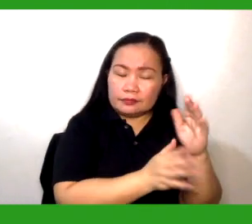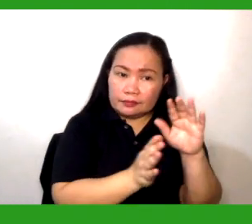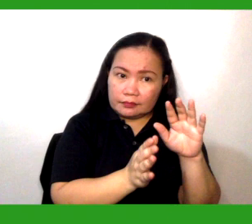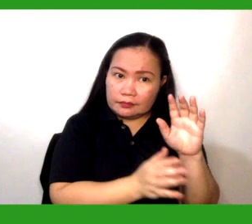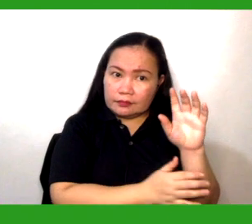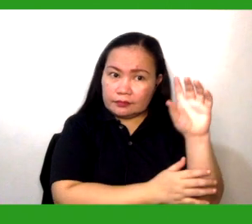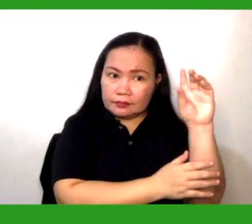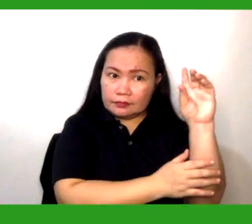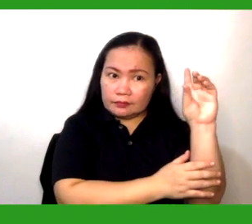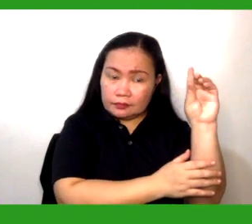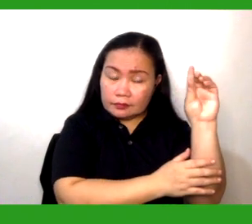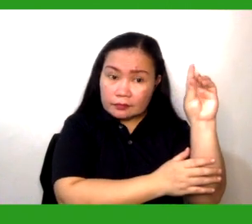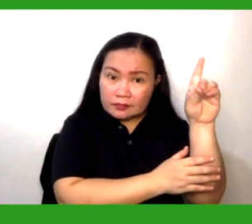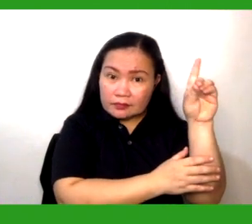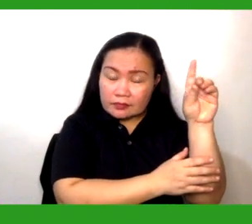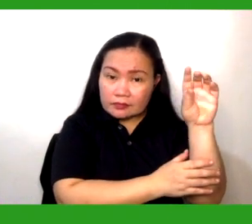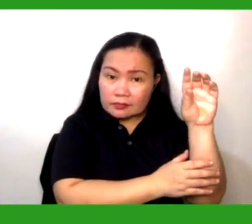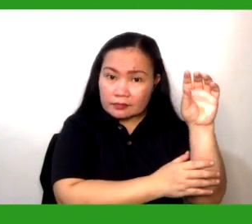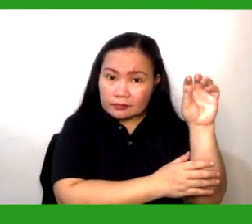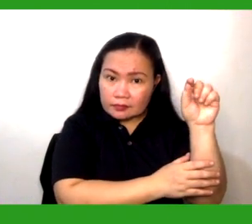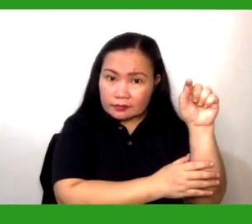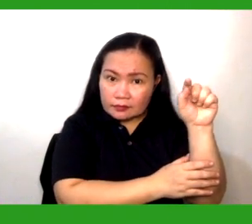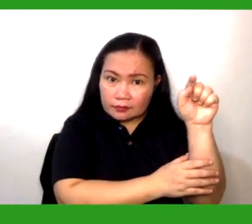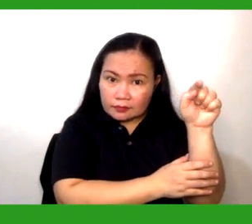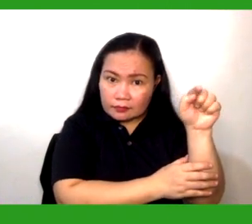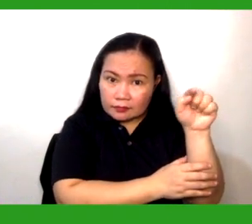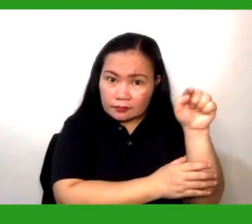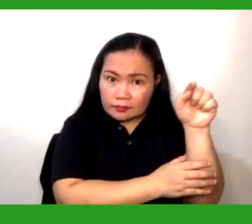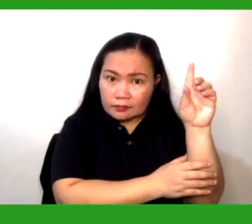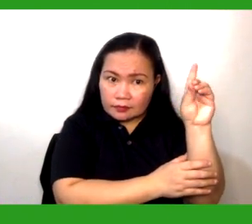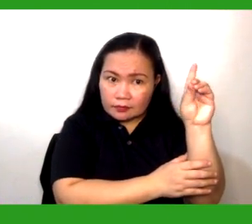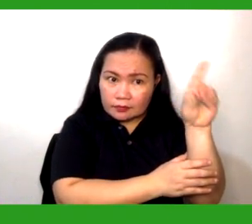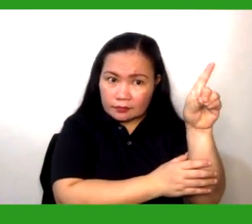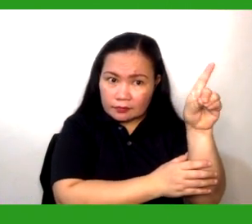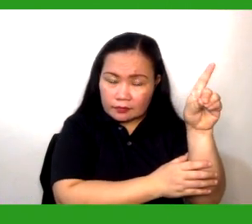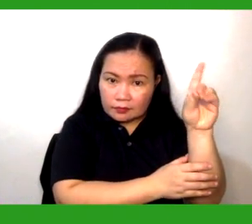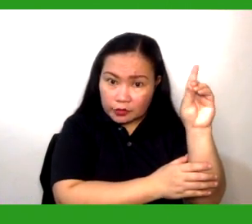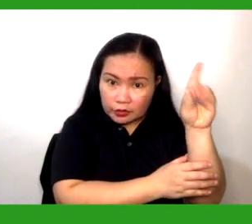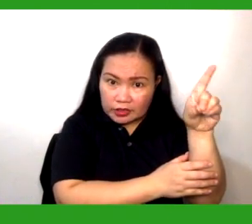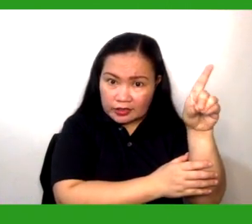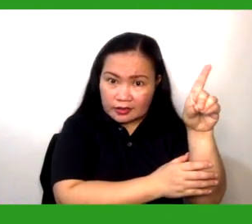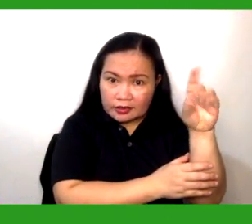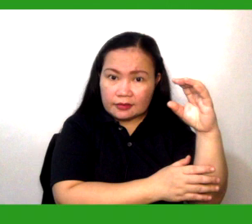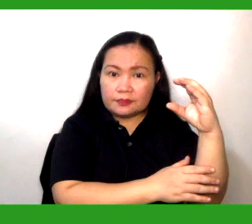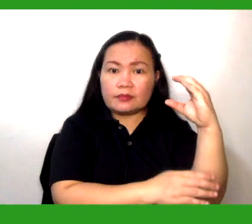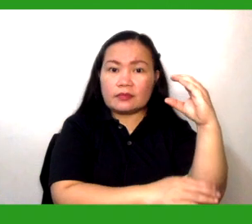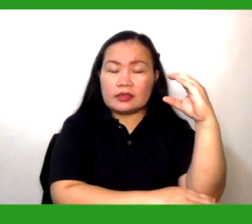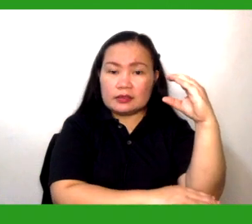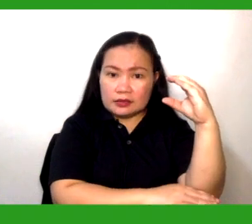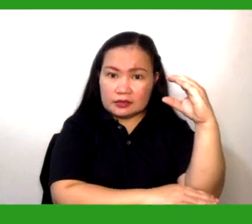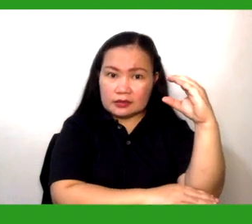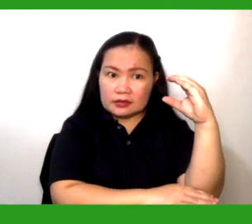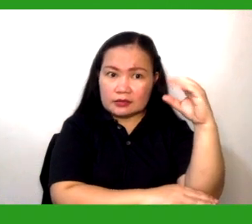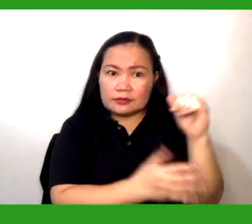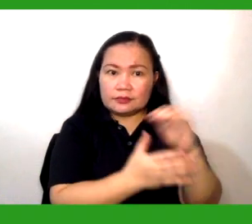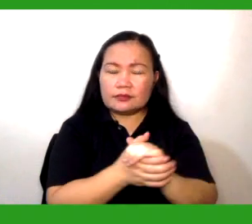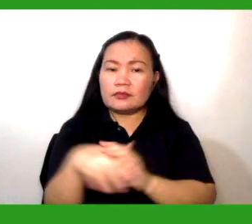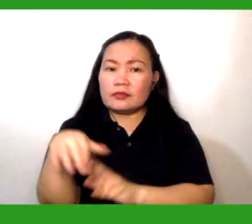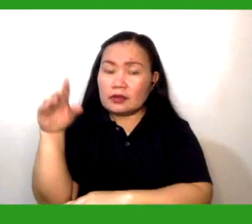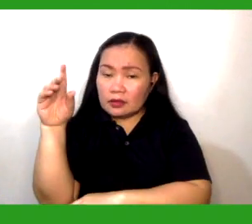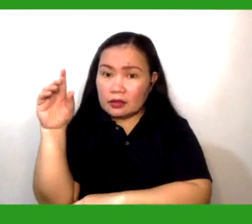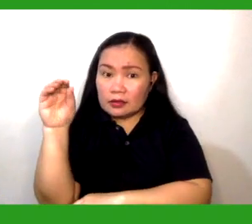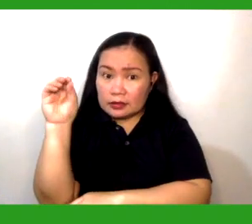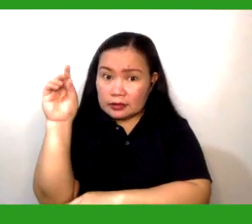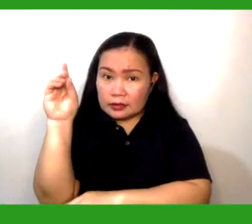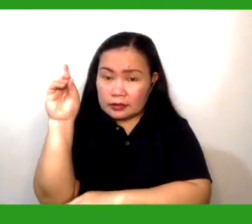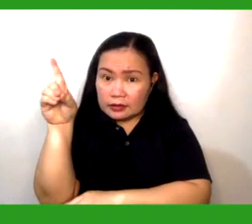So, ito yung degree natin. Ito po yung symbol natin for degree. Itong maliit ng bilog. And then for degree